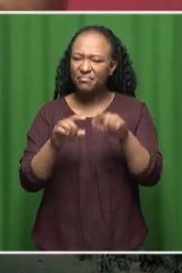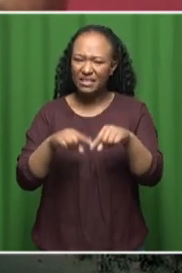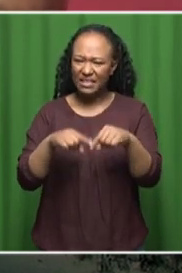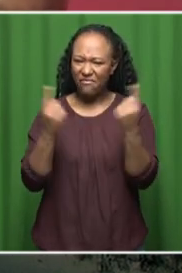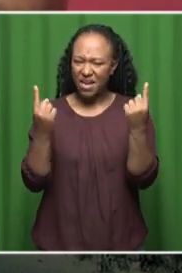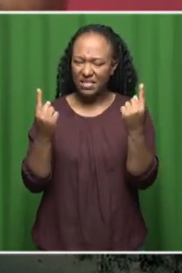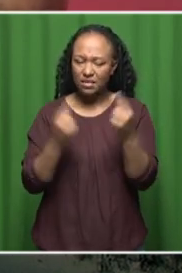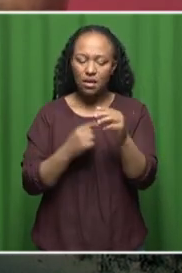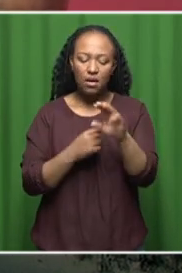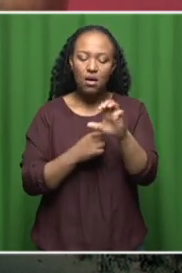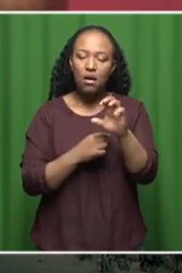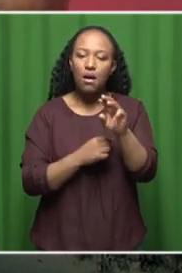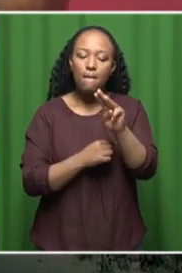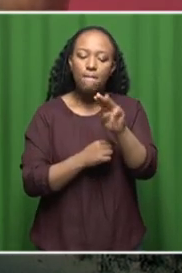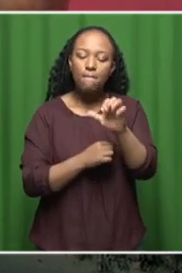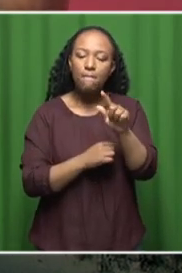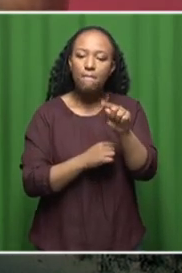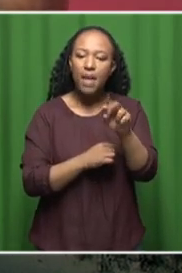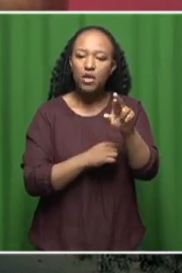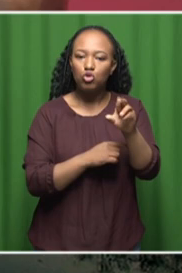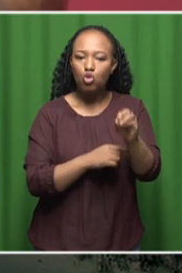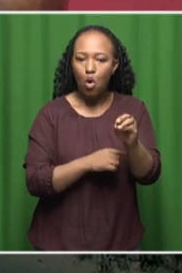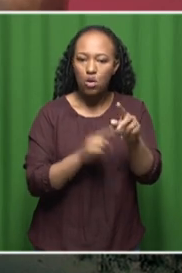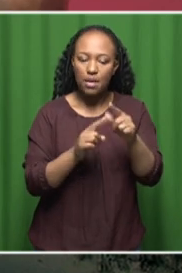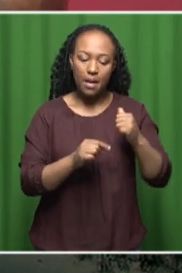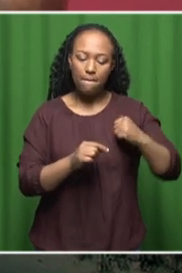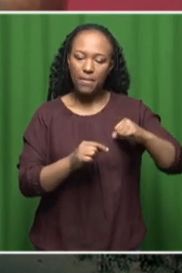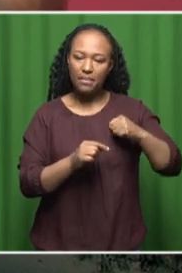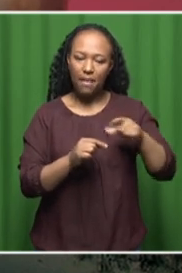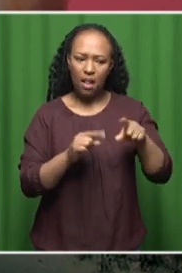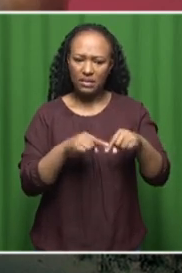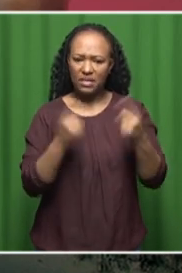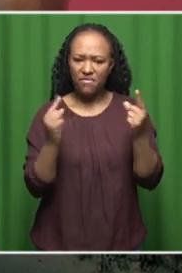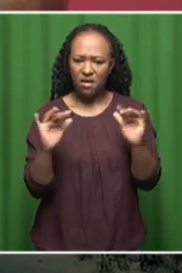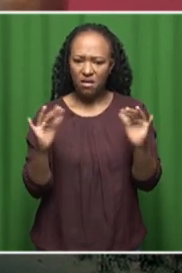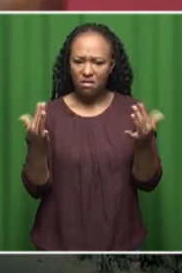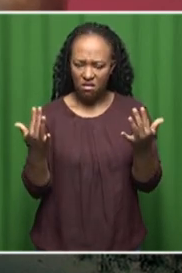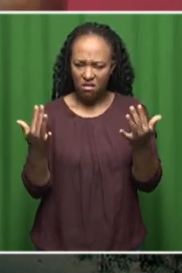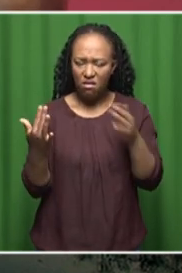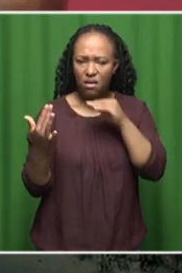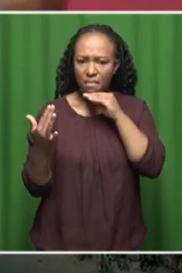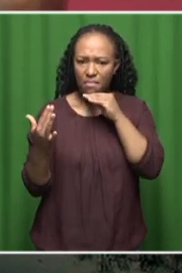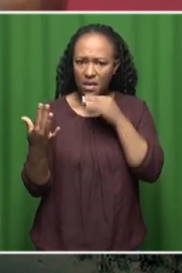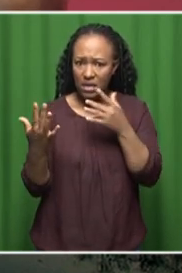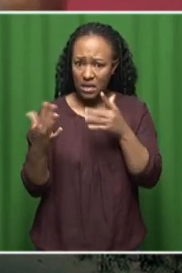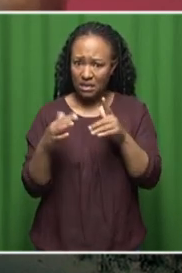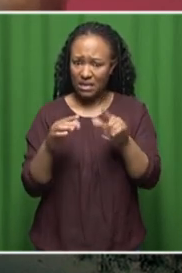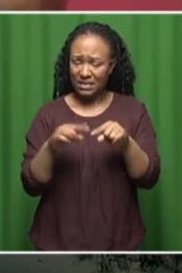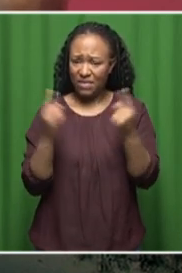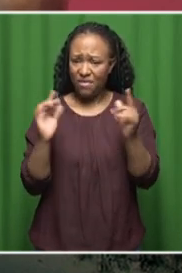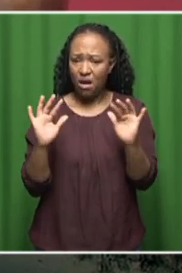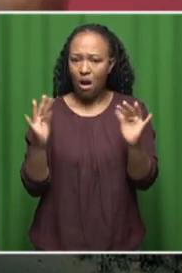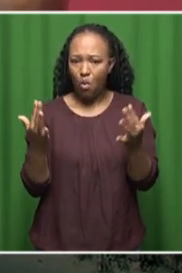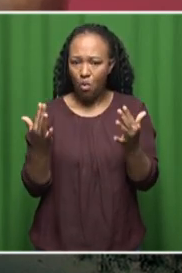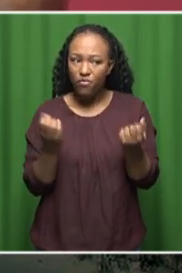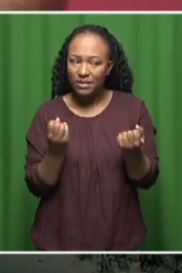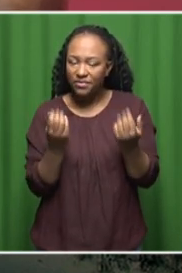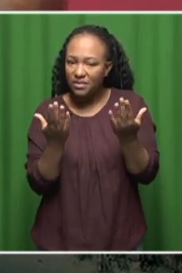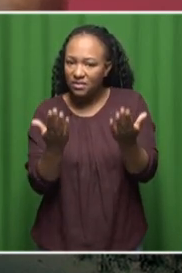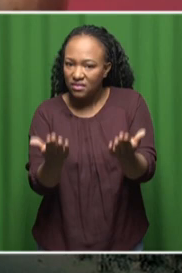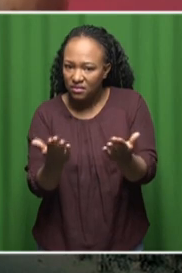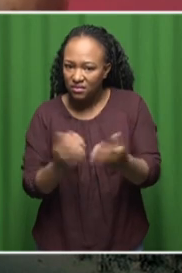a metro and other category of municipalities and whether it's actually going to make any difference in terms of service delivery.